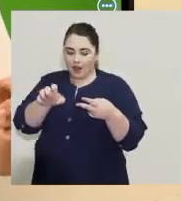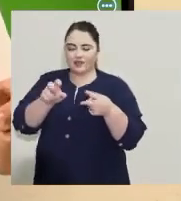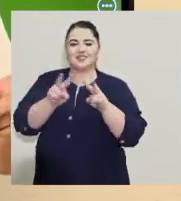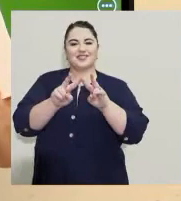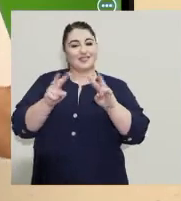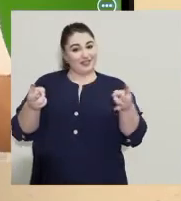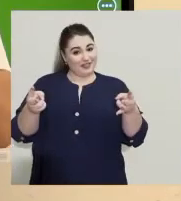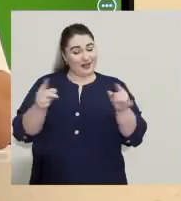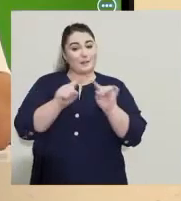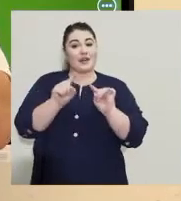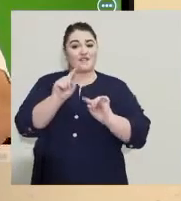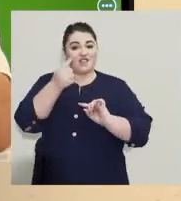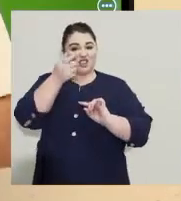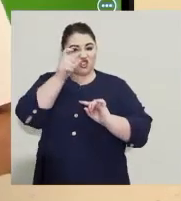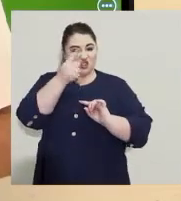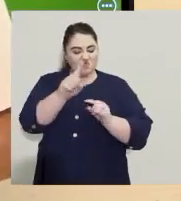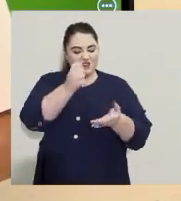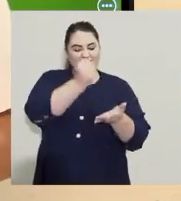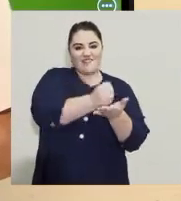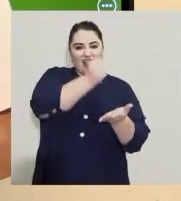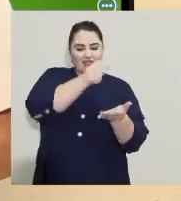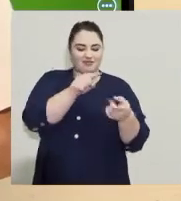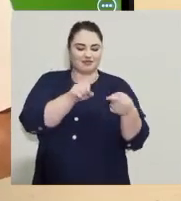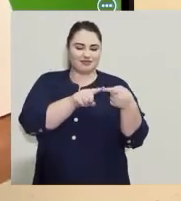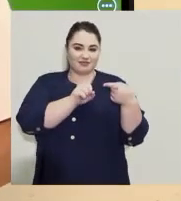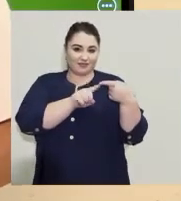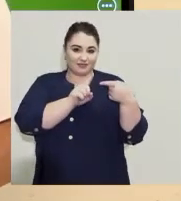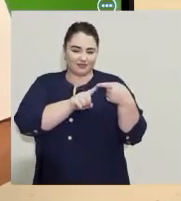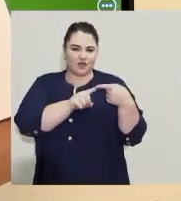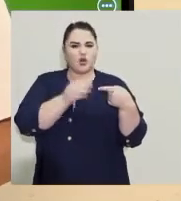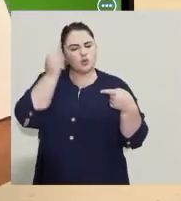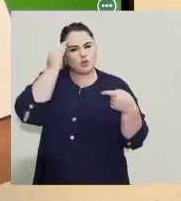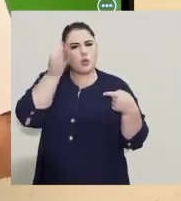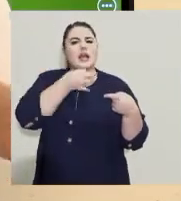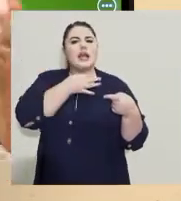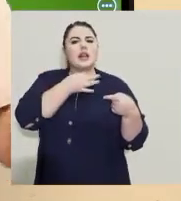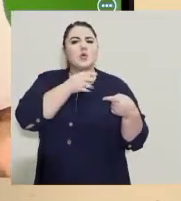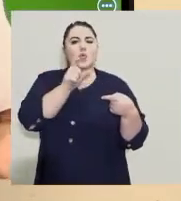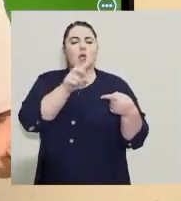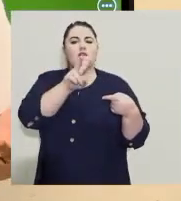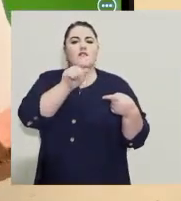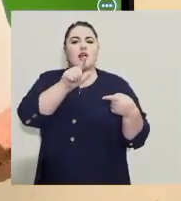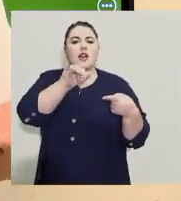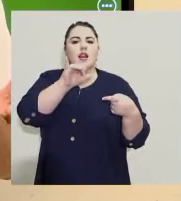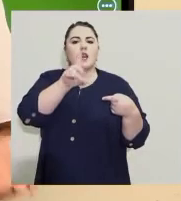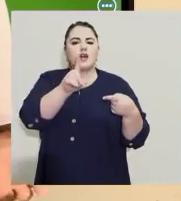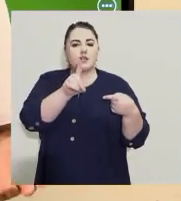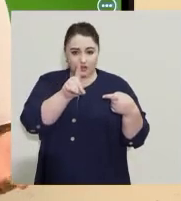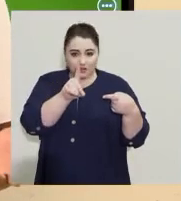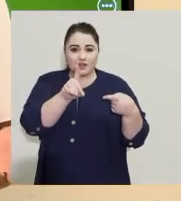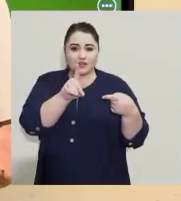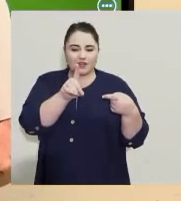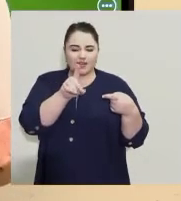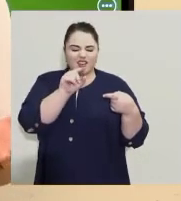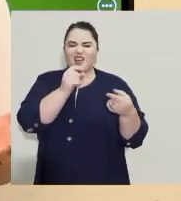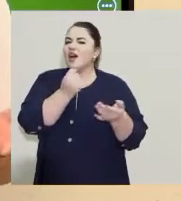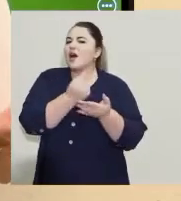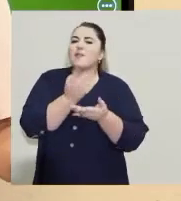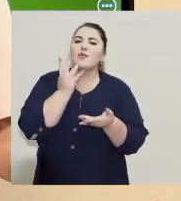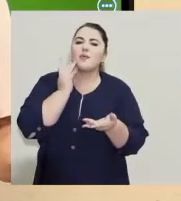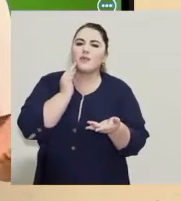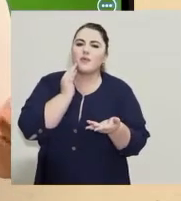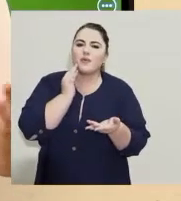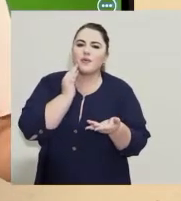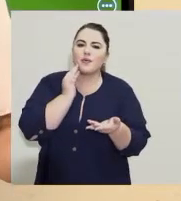different. Let's first look at validity. Do you know the English word valid? When